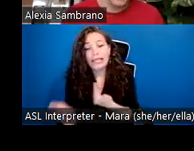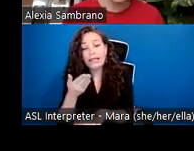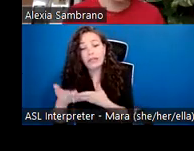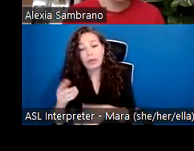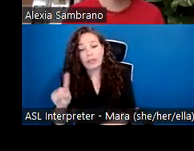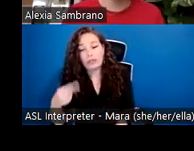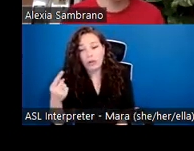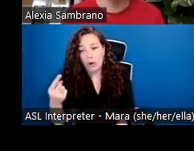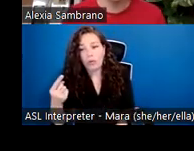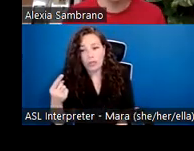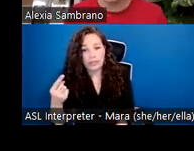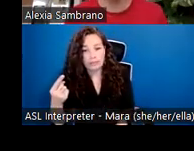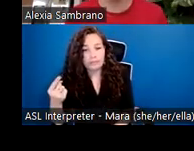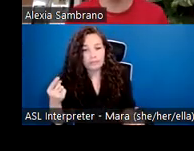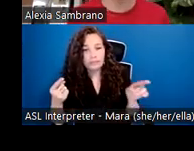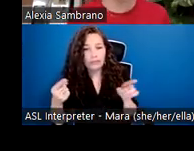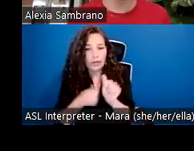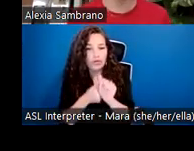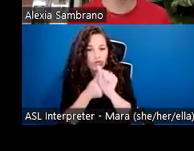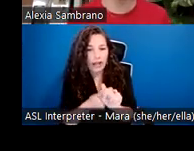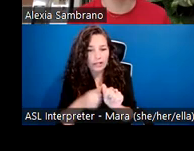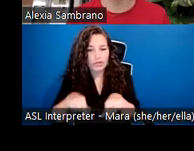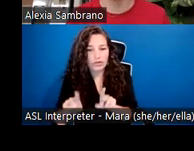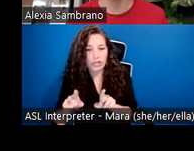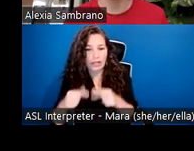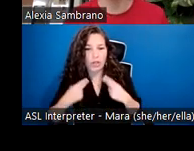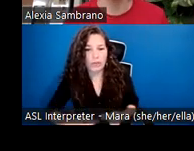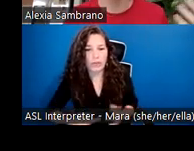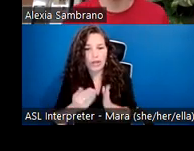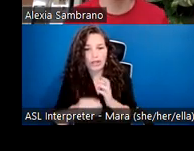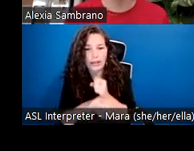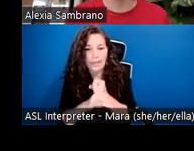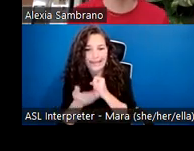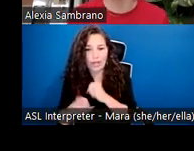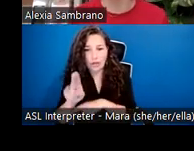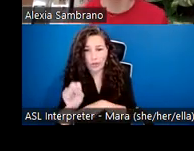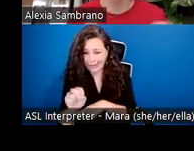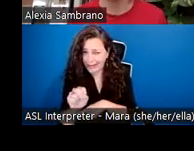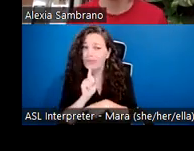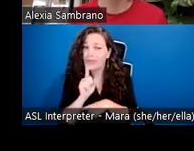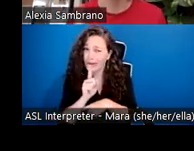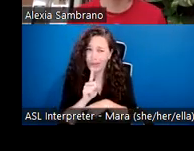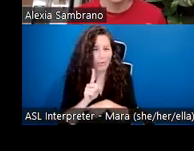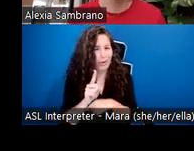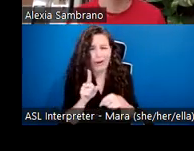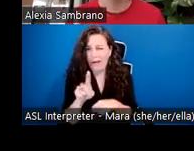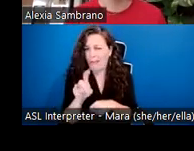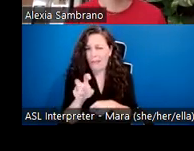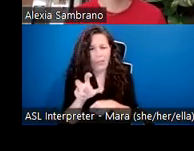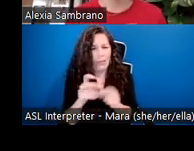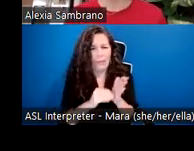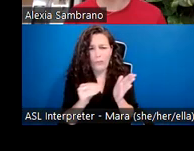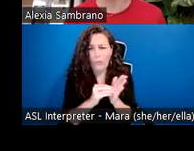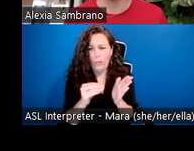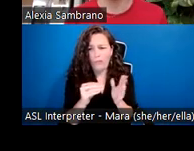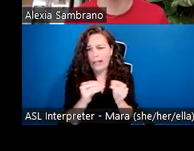that was tracked through the Human Rights Campaign, specifically within the US, there are likely tens to hundreds more that are unreported, untracked,